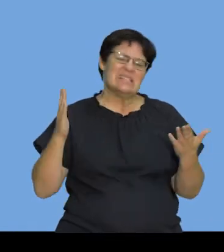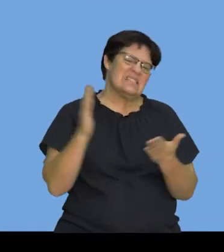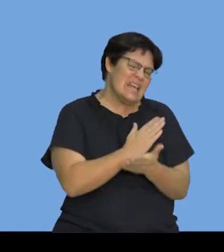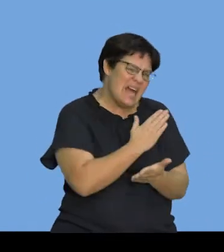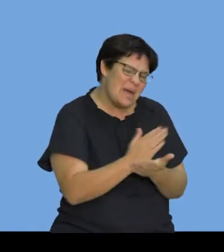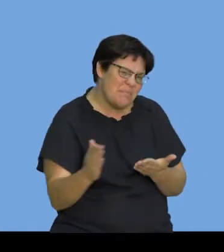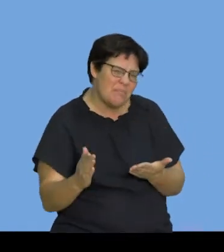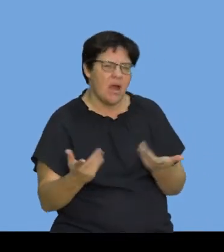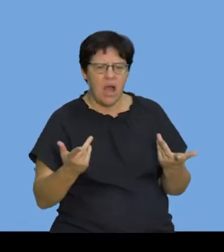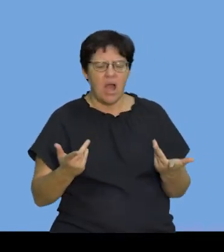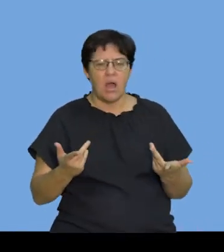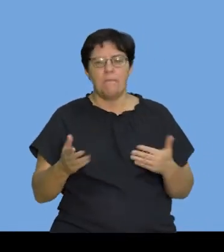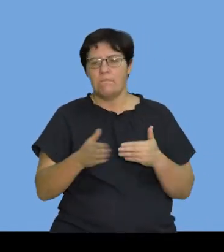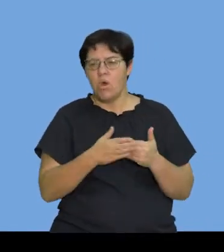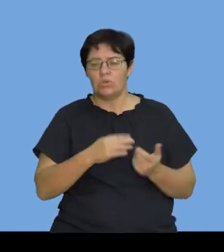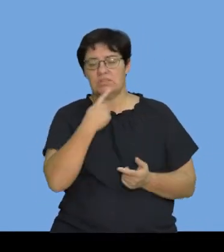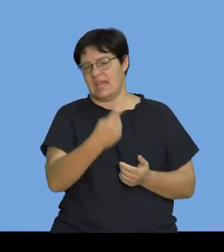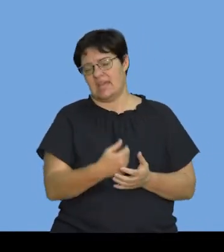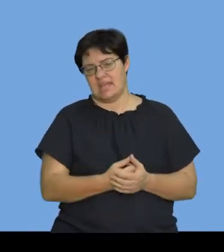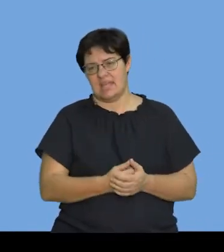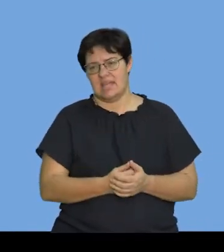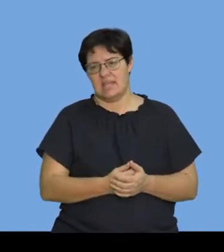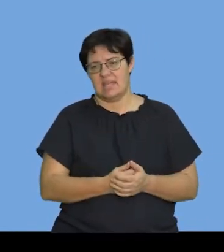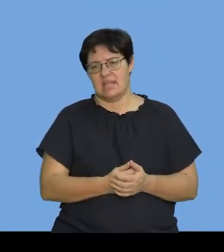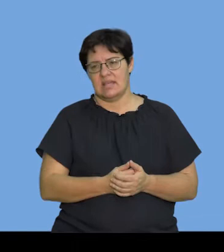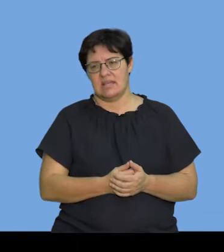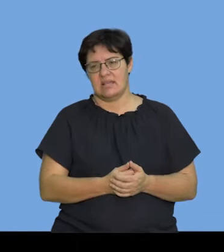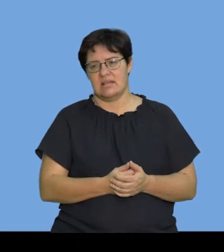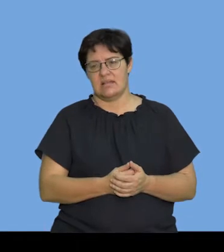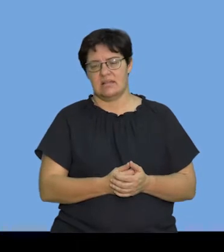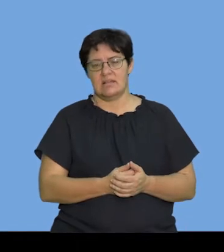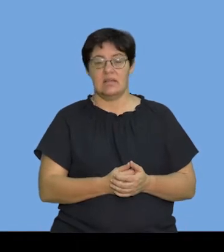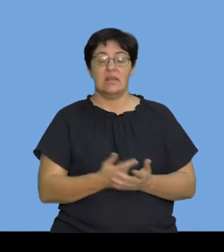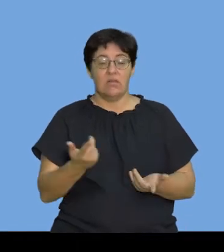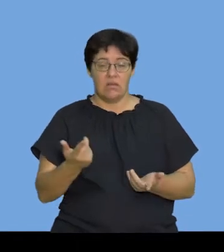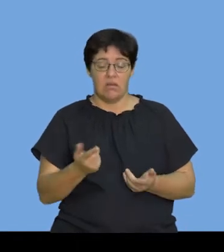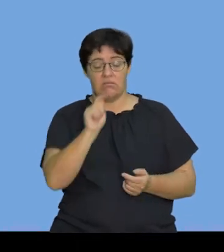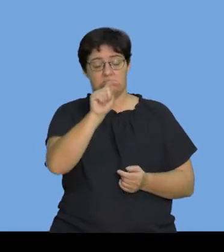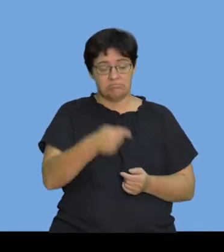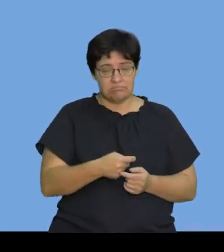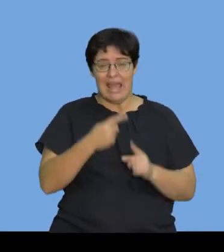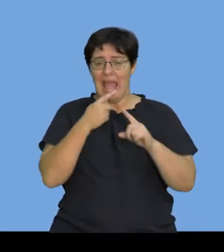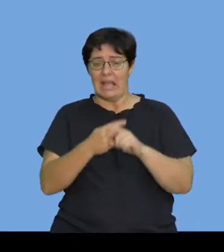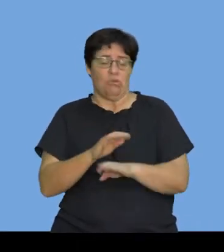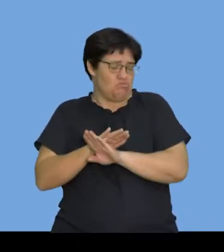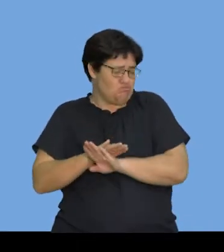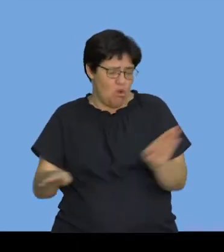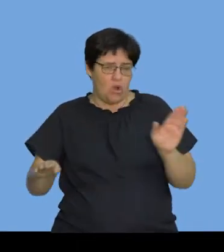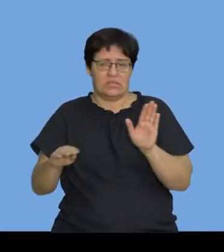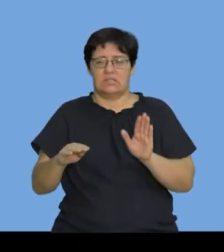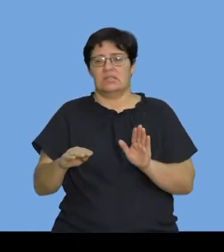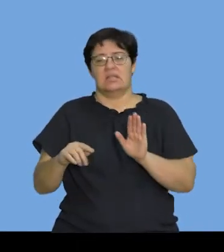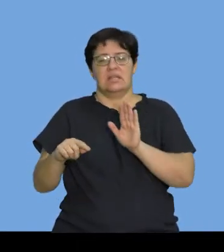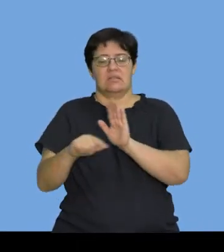even go as far as saying, comma, x is not equals to negative 2. It's really a